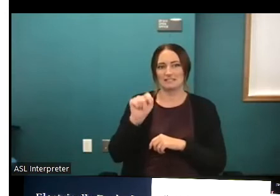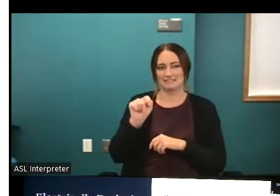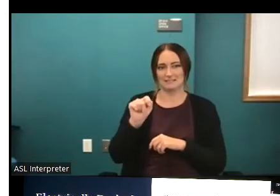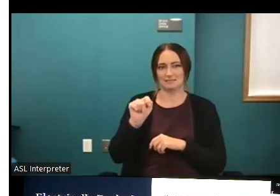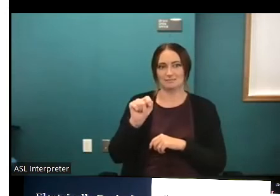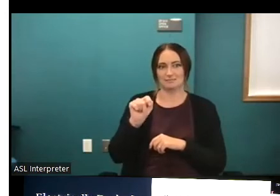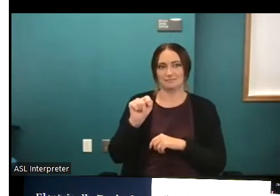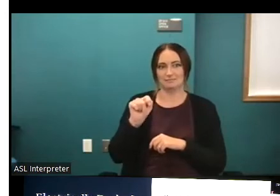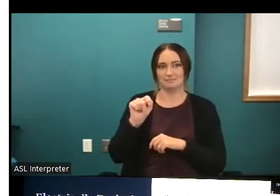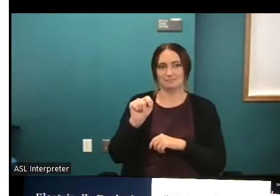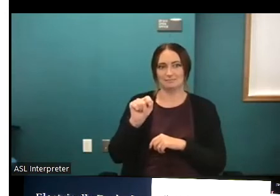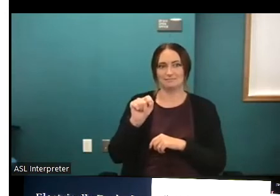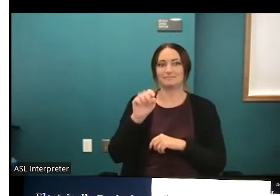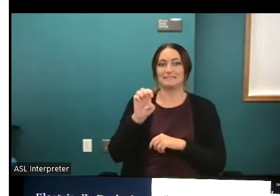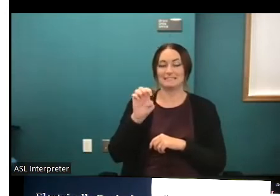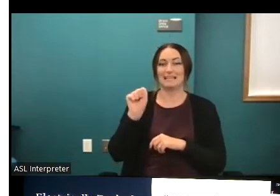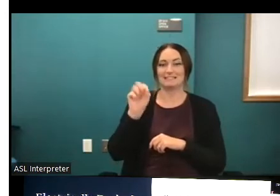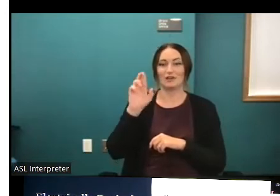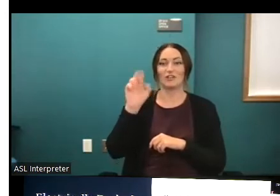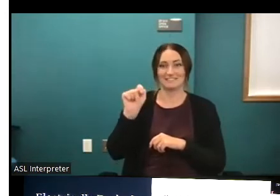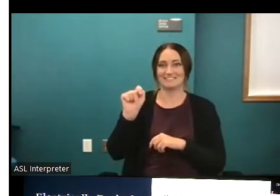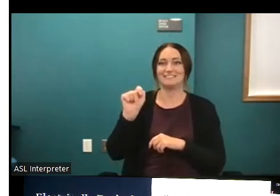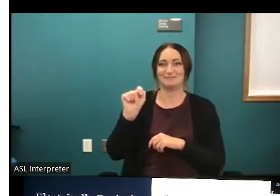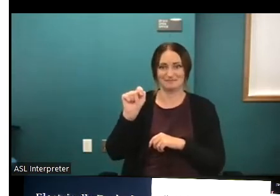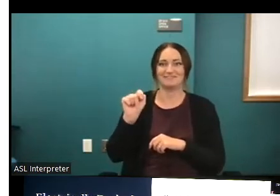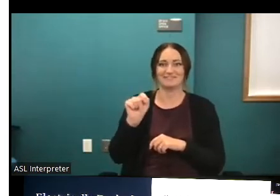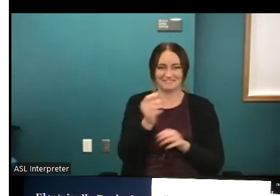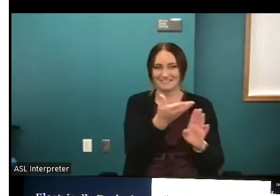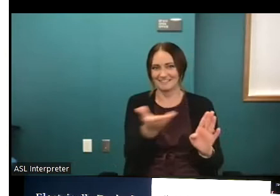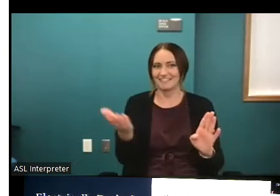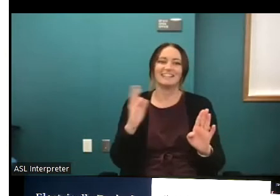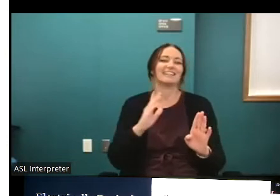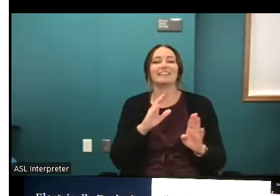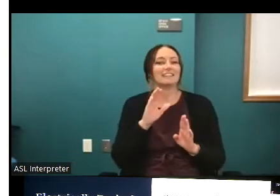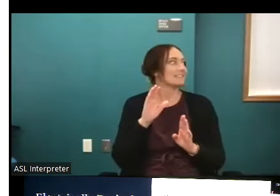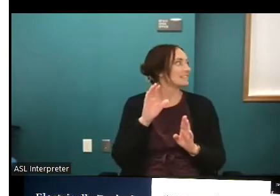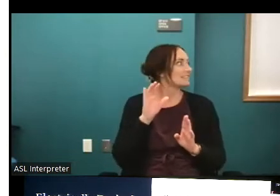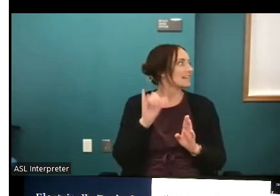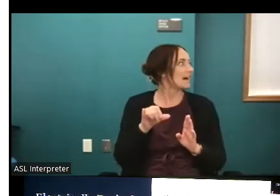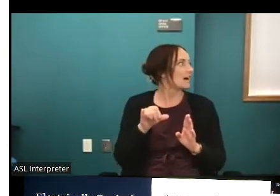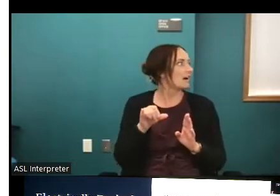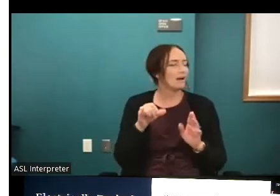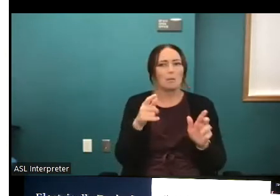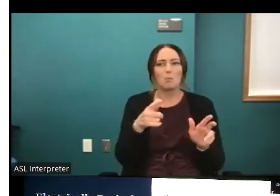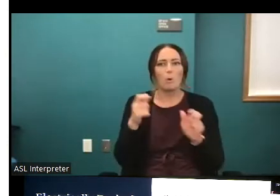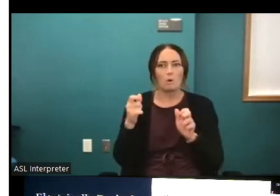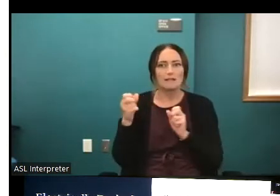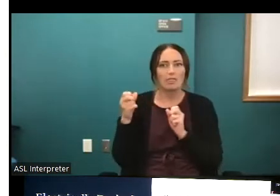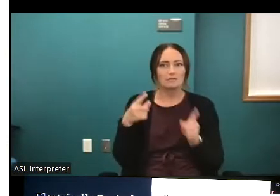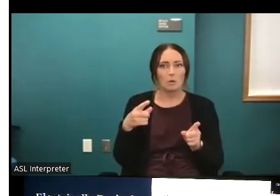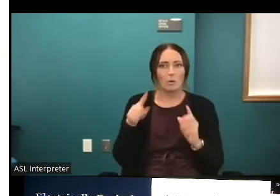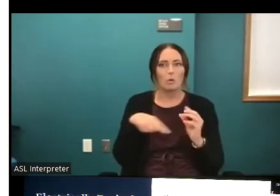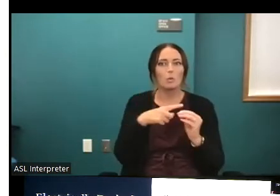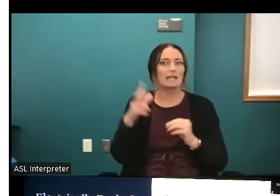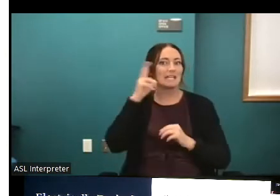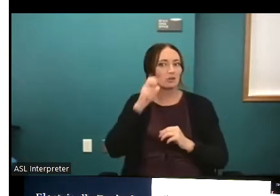subpedial reflex threshold. There's a muscle in your middle ear that pulls and lets go when it hears a loud sound. It also